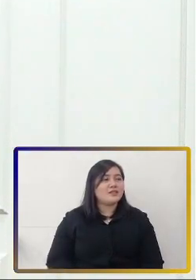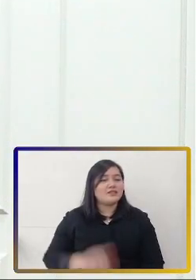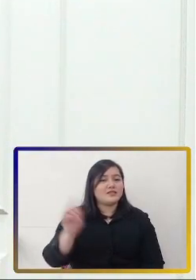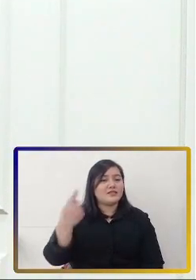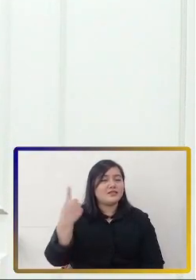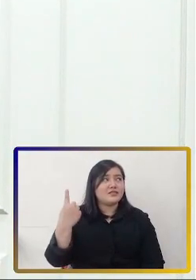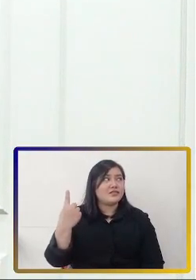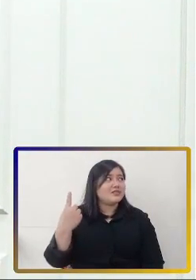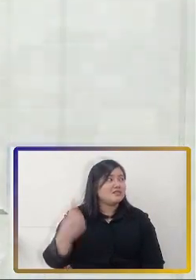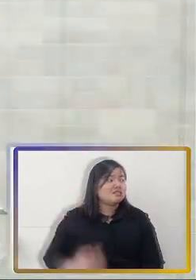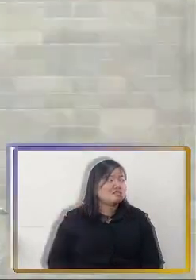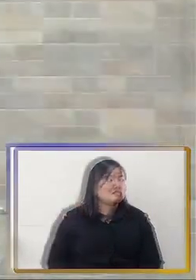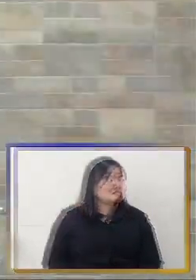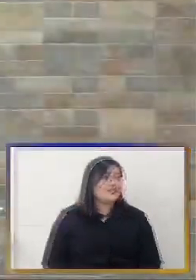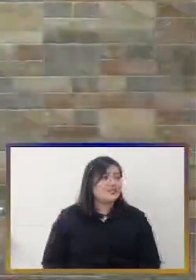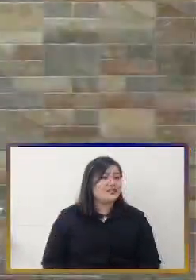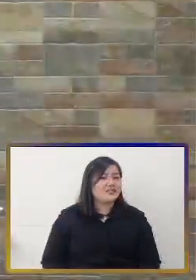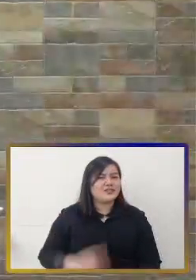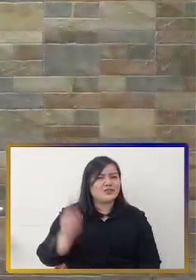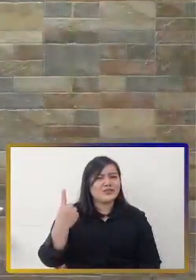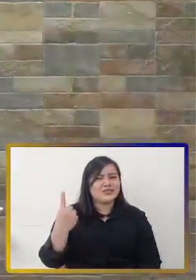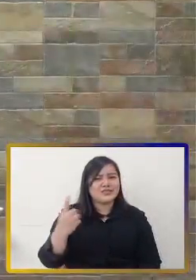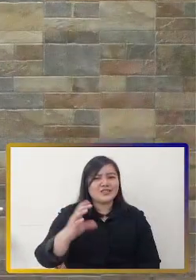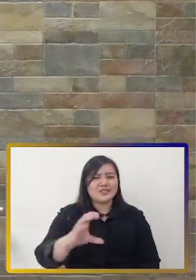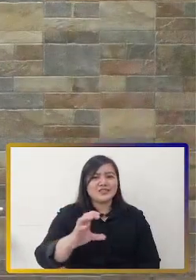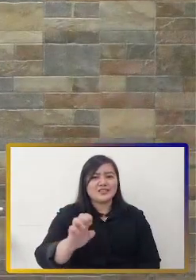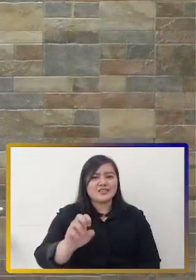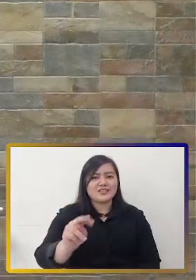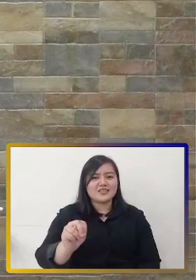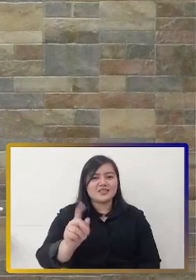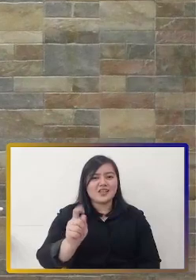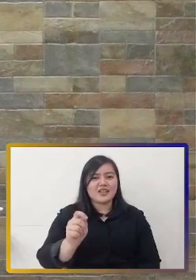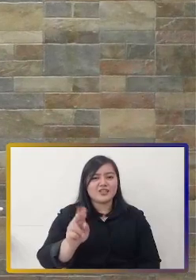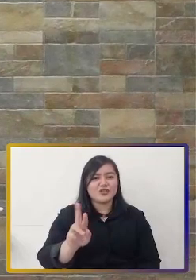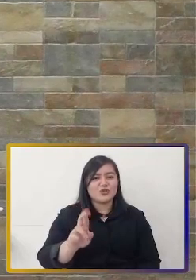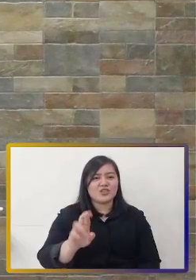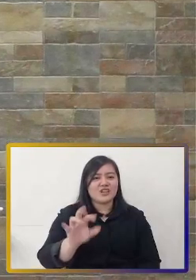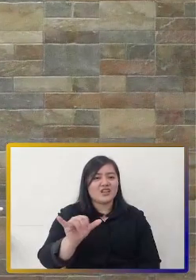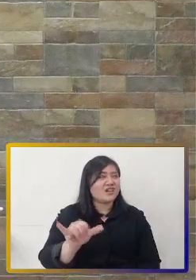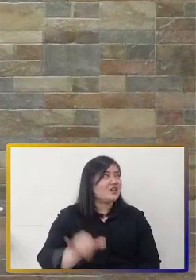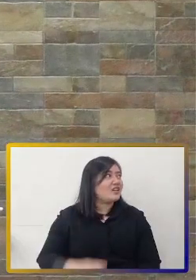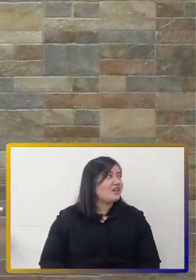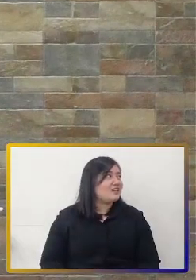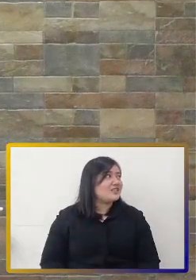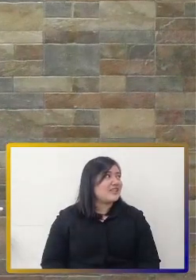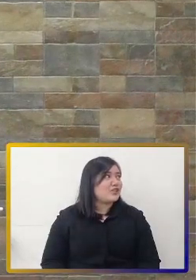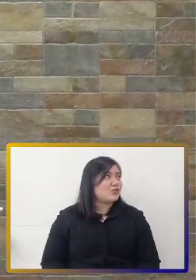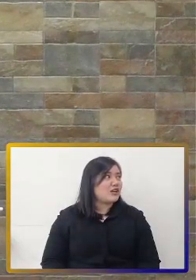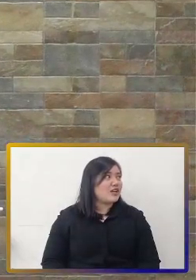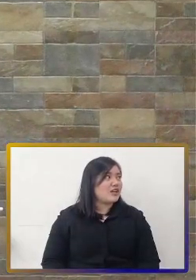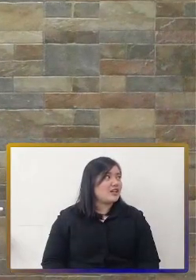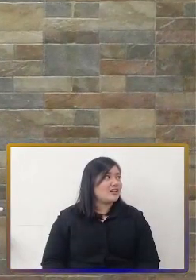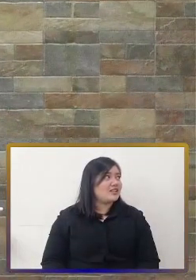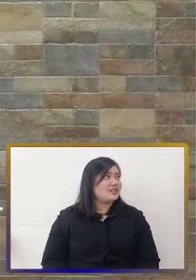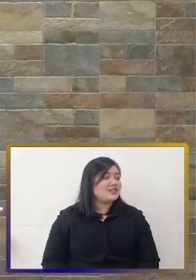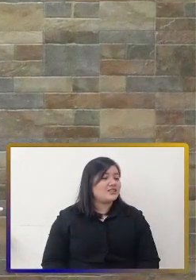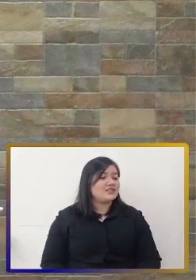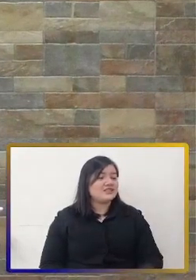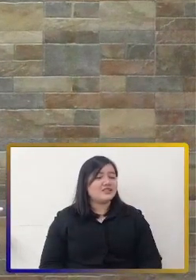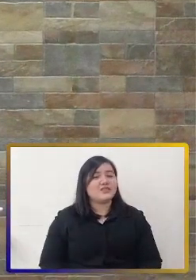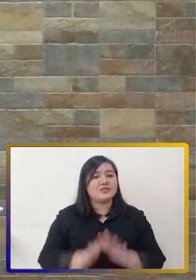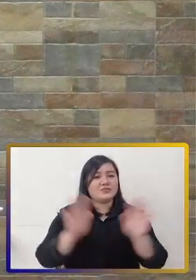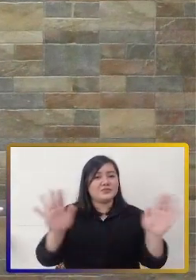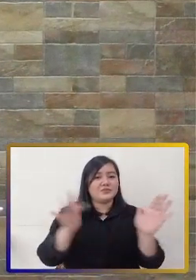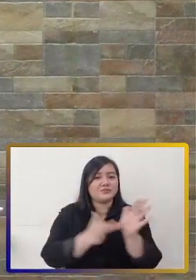the first century. I'm going to read the passage in the book of Acts chapter 1. You have your Bibles with you.